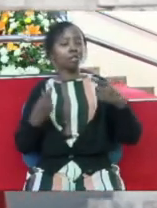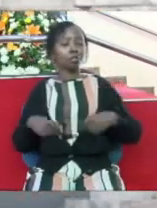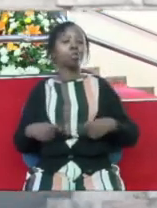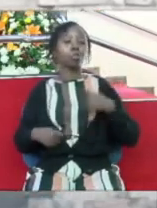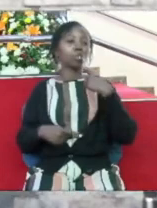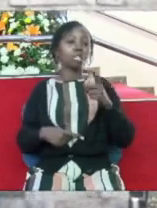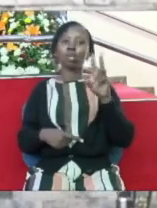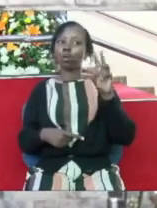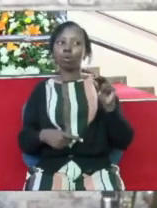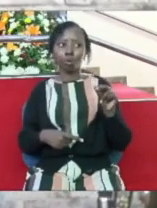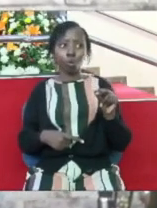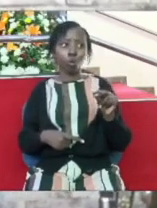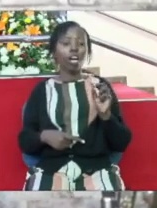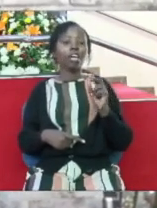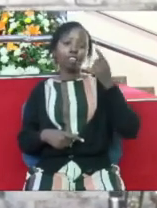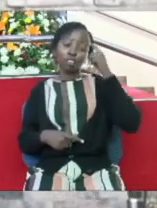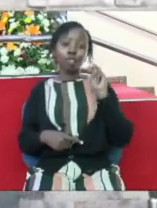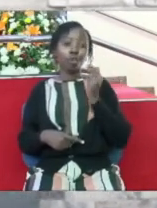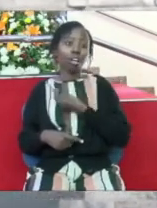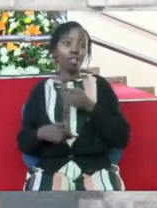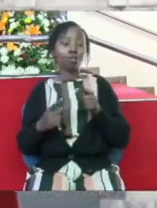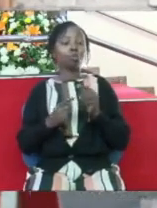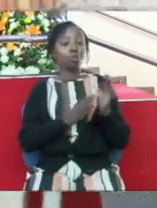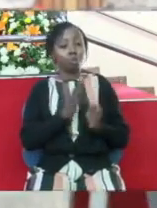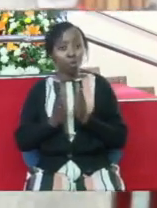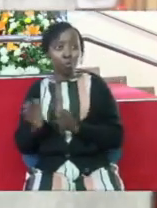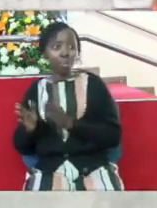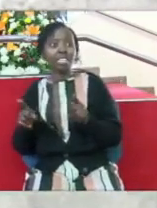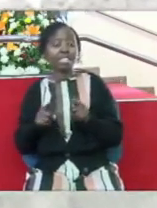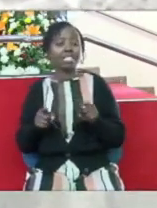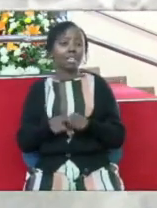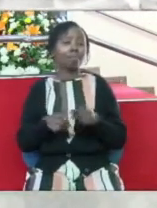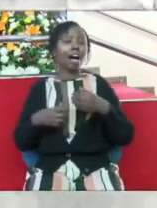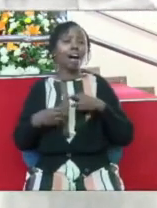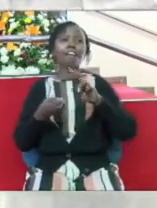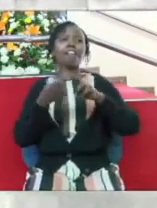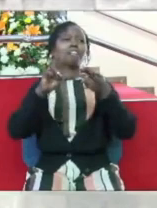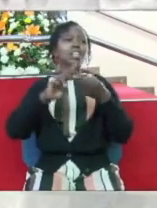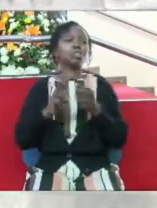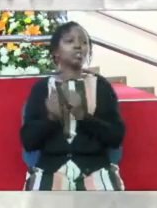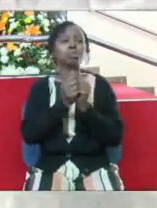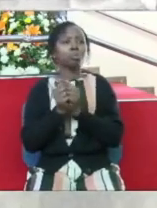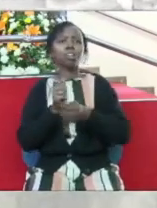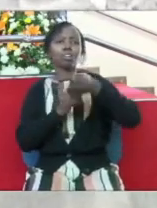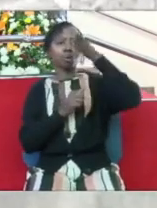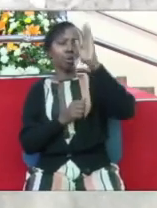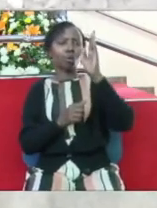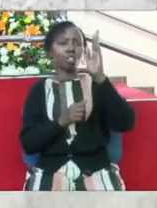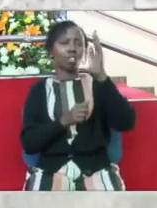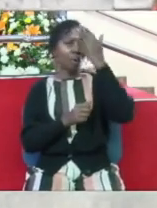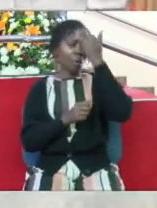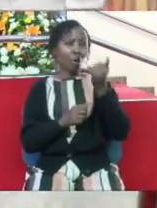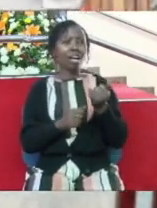intimate with the Lord Jesus Christ. Ya kutengeneza uhusiano wetu na Bwana Yesu Kristo. Because time is up for celebrity preachers. Kwa sababu wakati umeisha